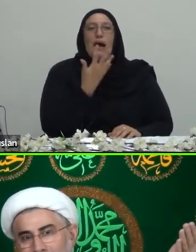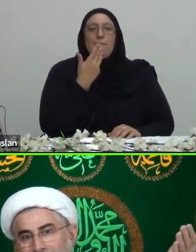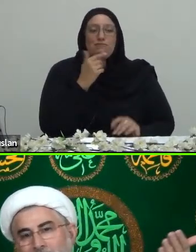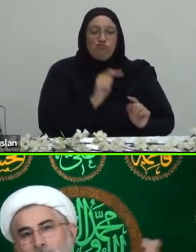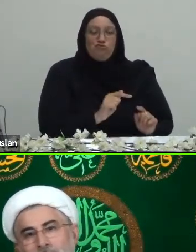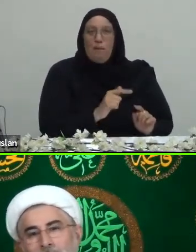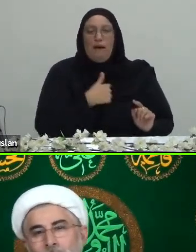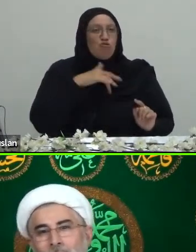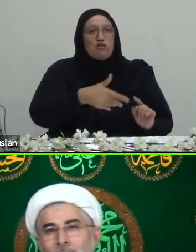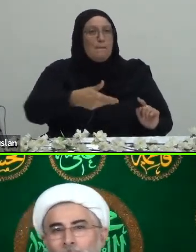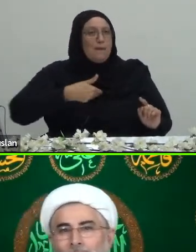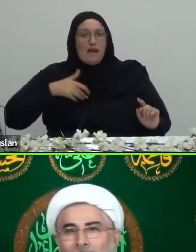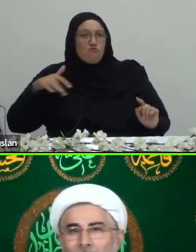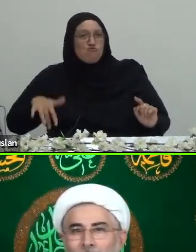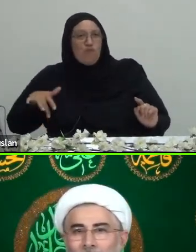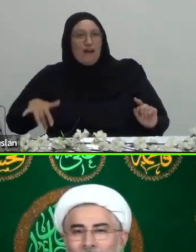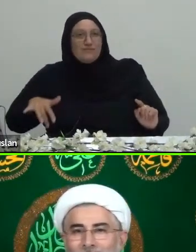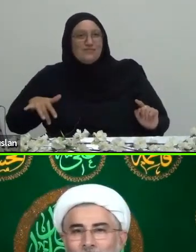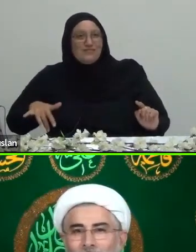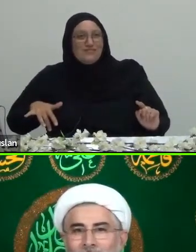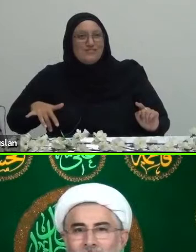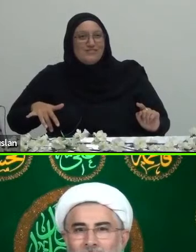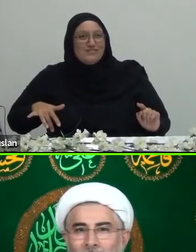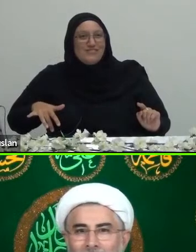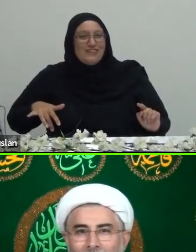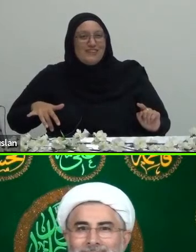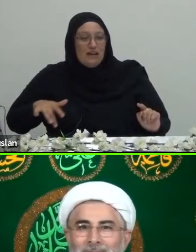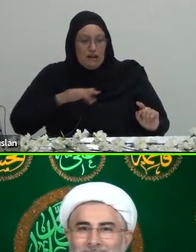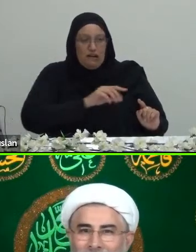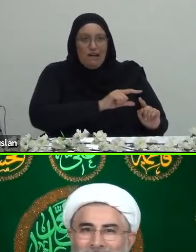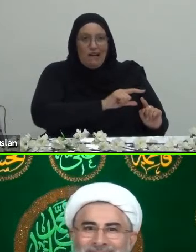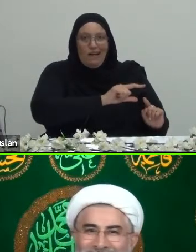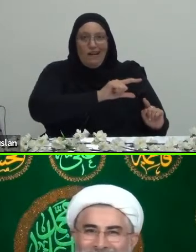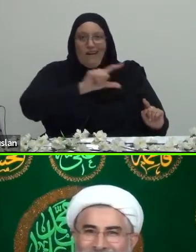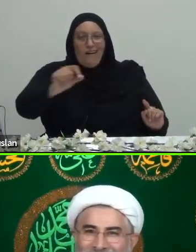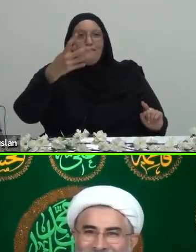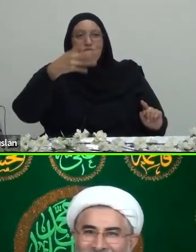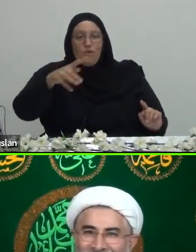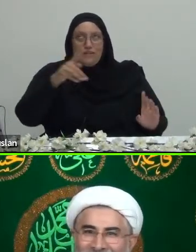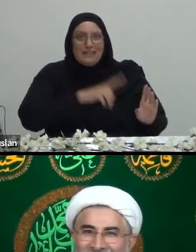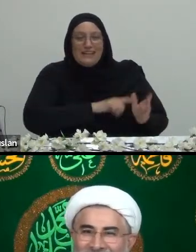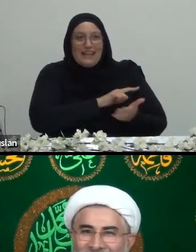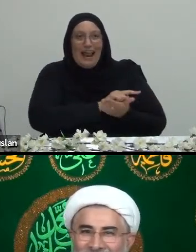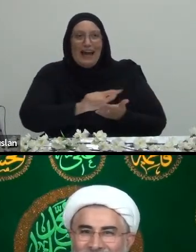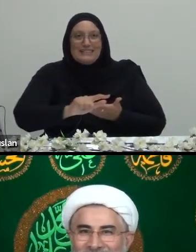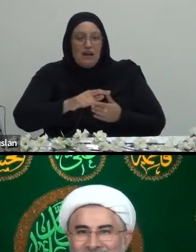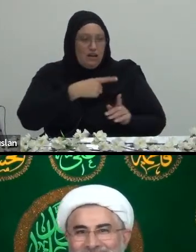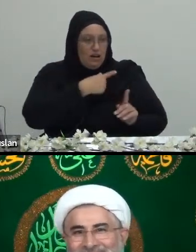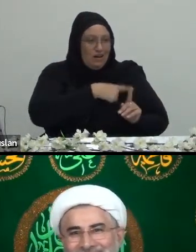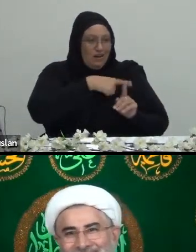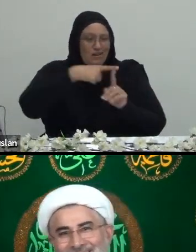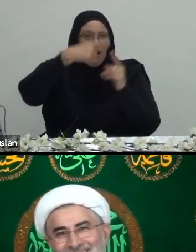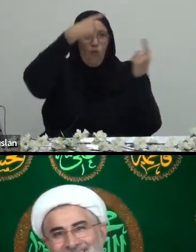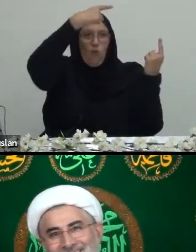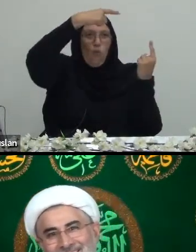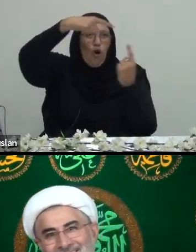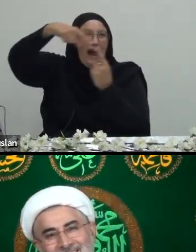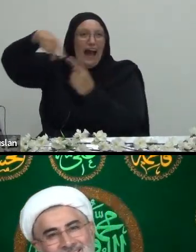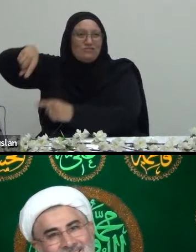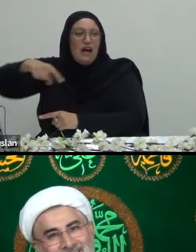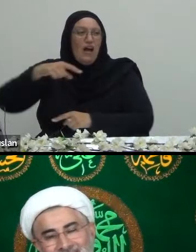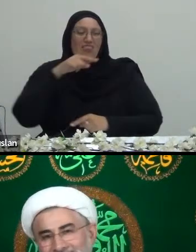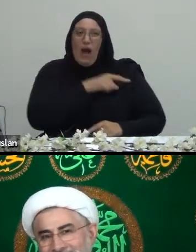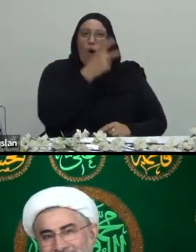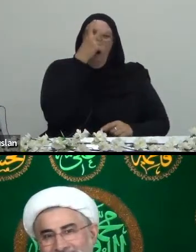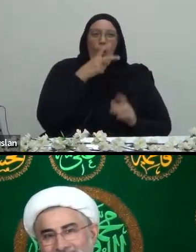more. So the sooner you pay your wife's mahr, the better is your. That's actually a great system, Sheikh. That's fantastic.